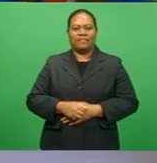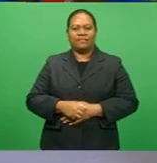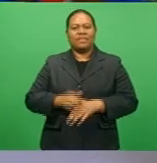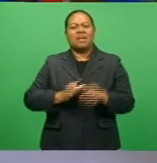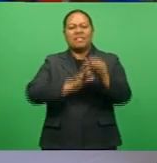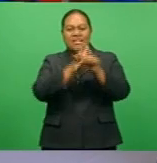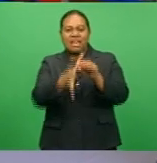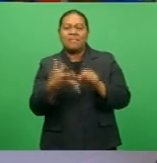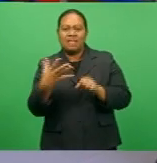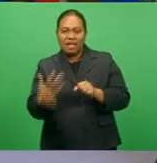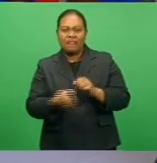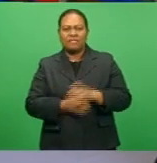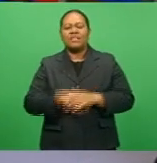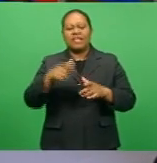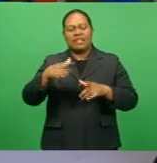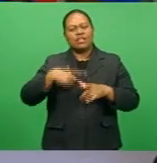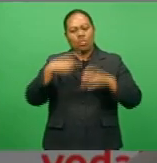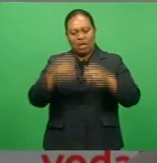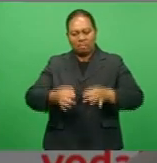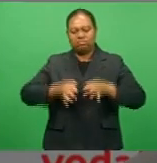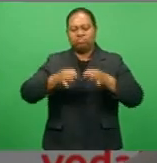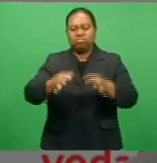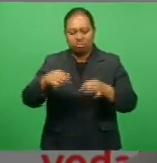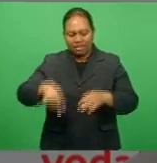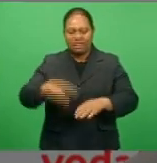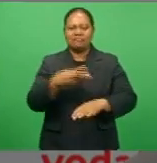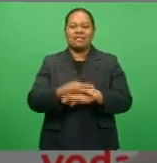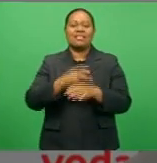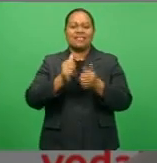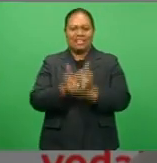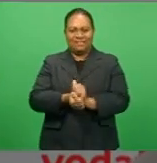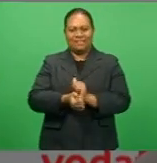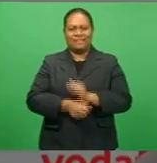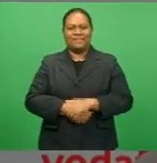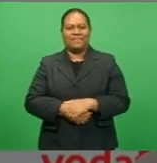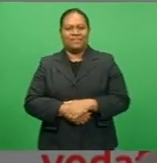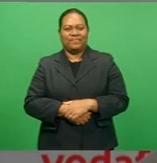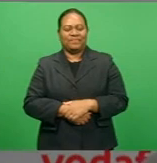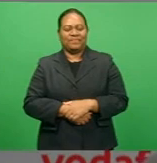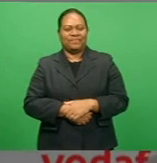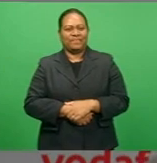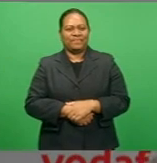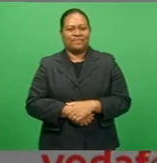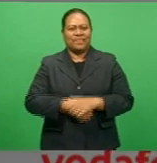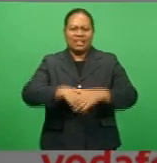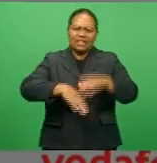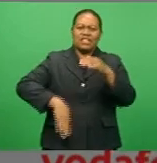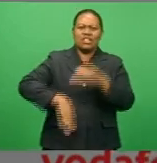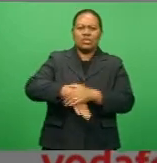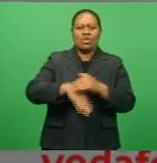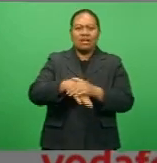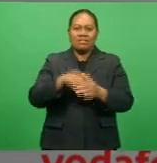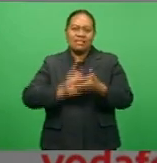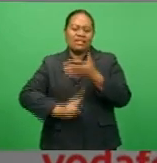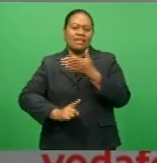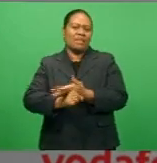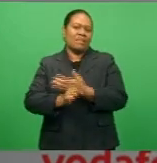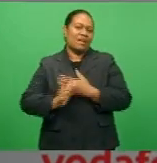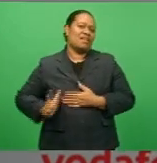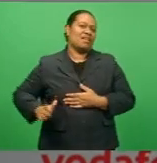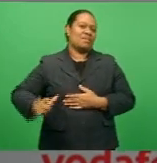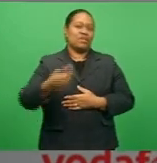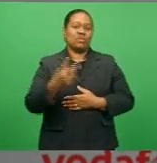pandemic, the tournament was moved to this month. This will be played at Subrel Park in Napasa from